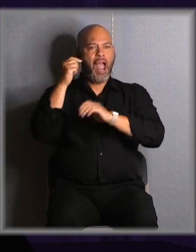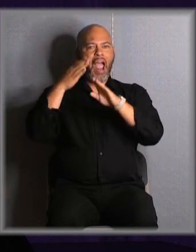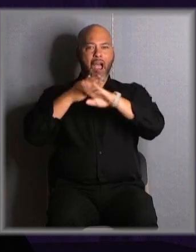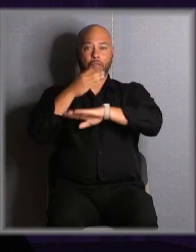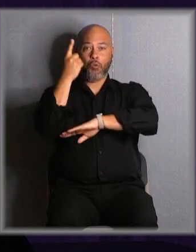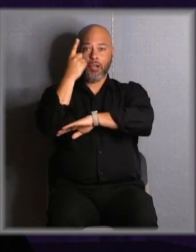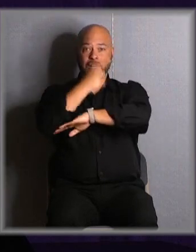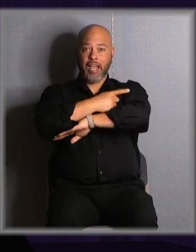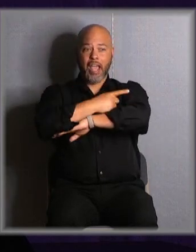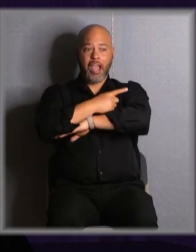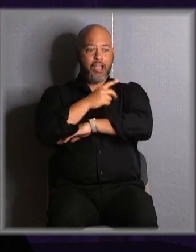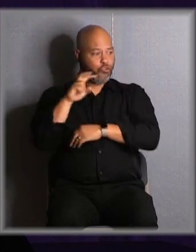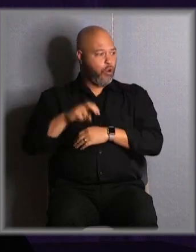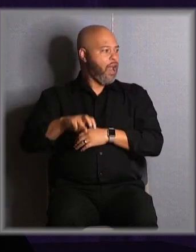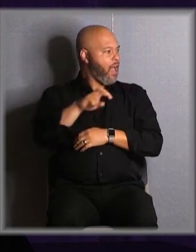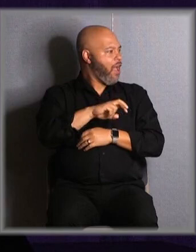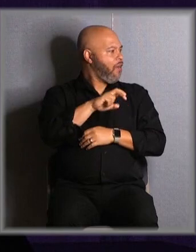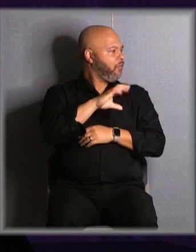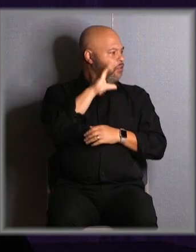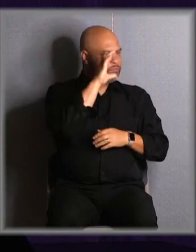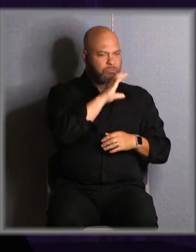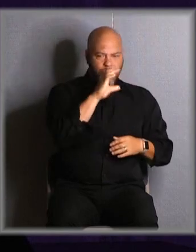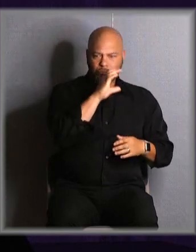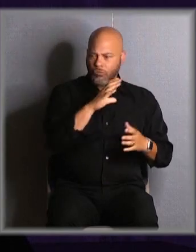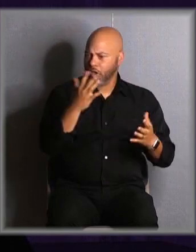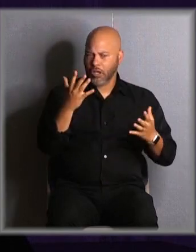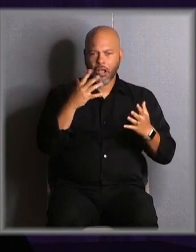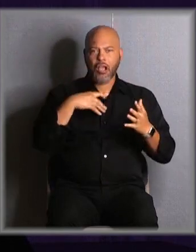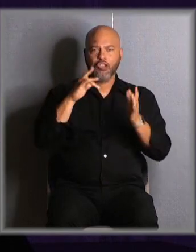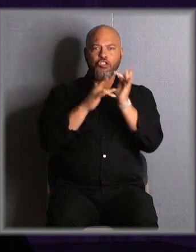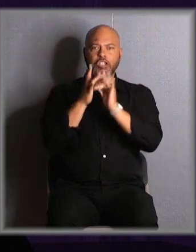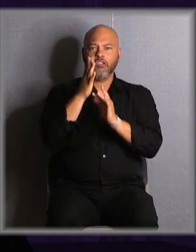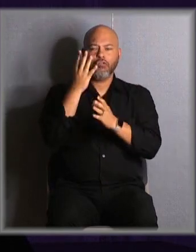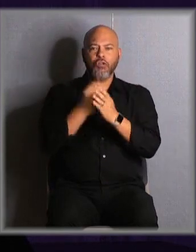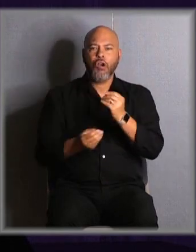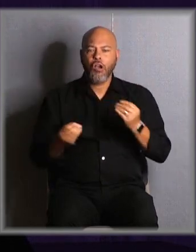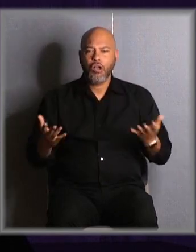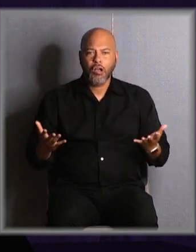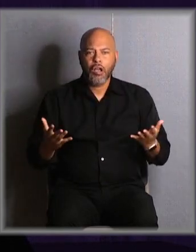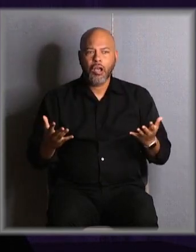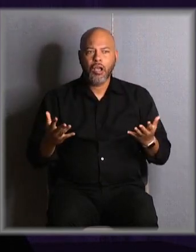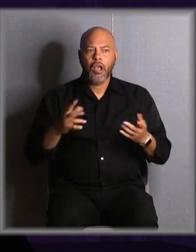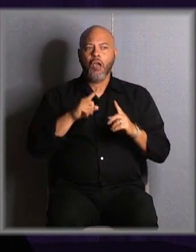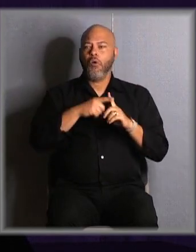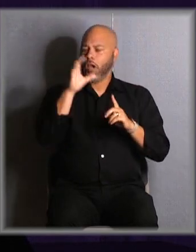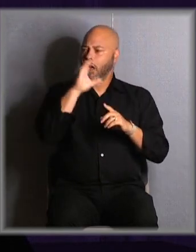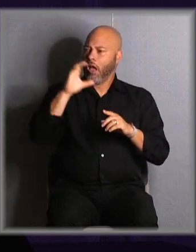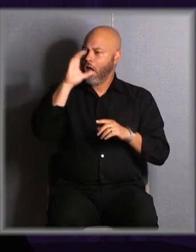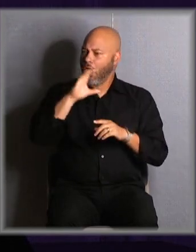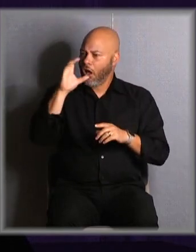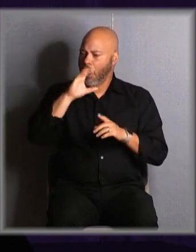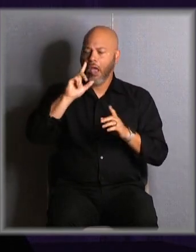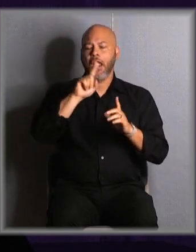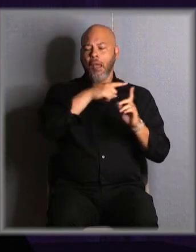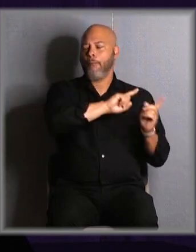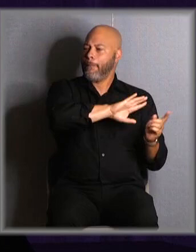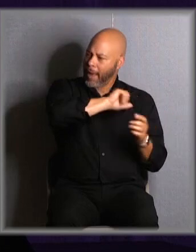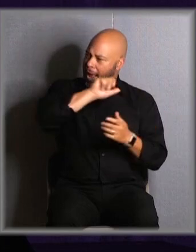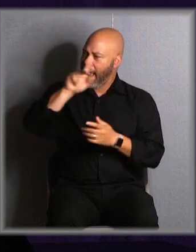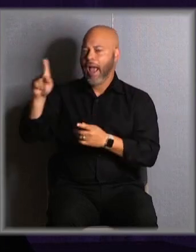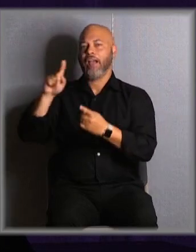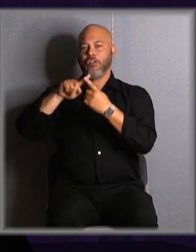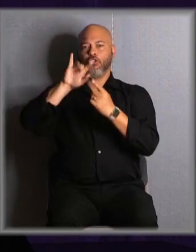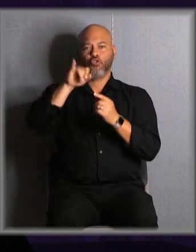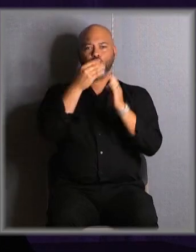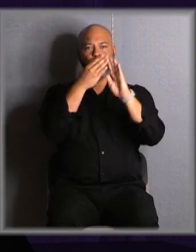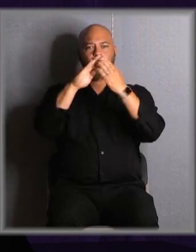journey. And they sought him among their kinfolk and acquaintance. And when they found him not, they turned back again to